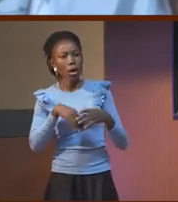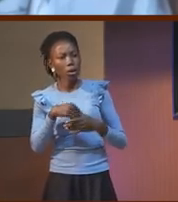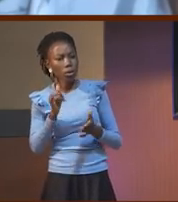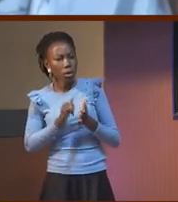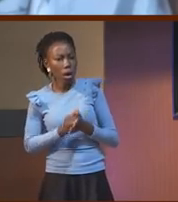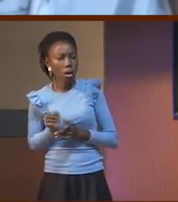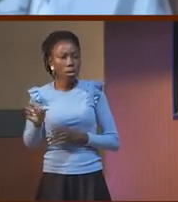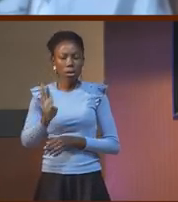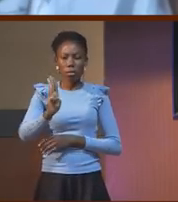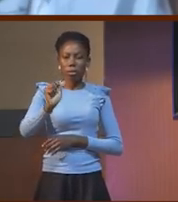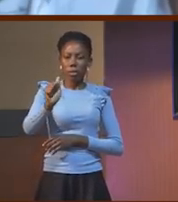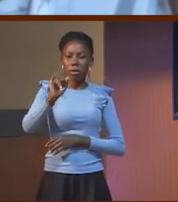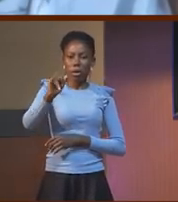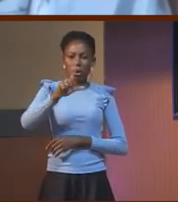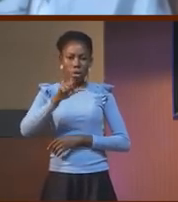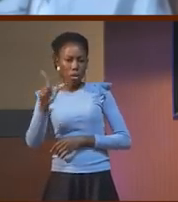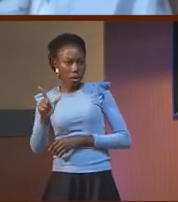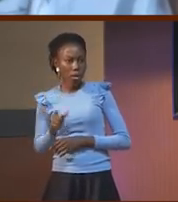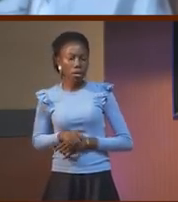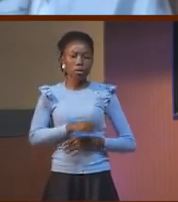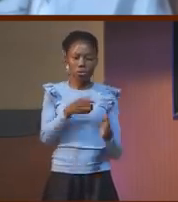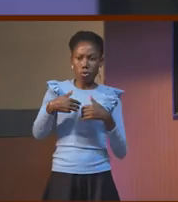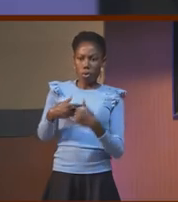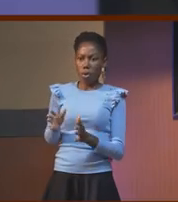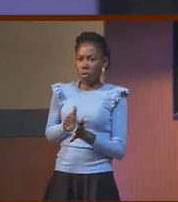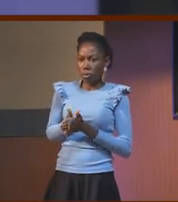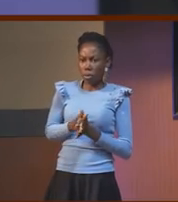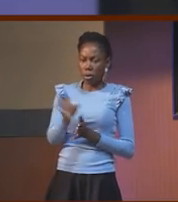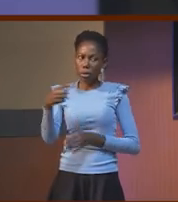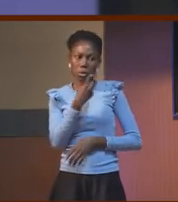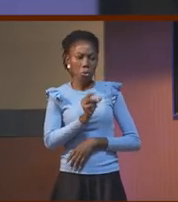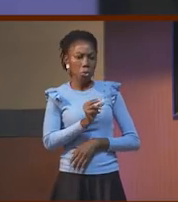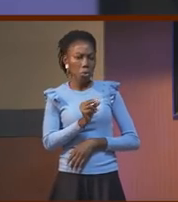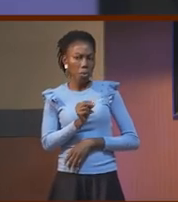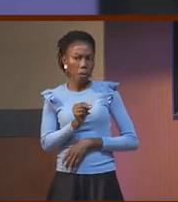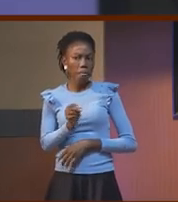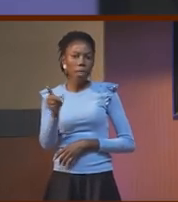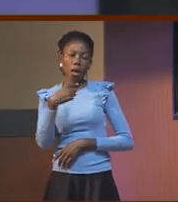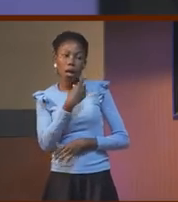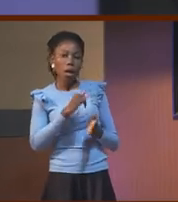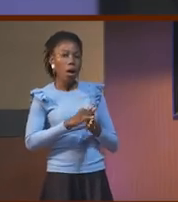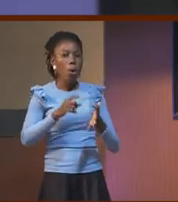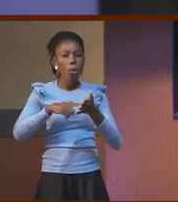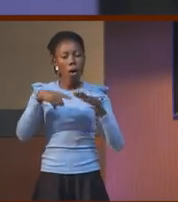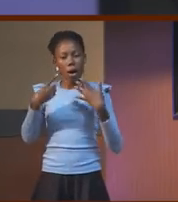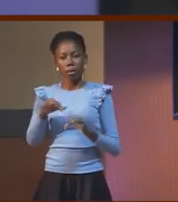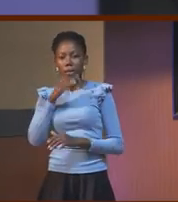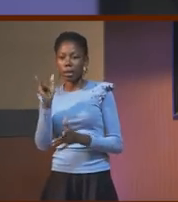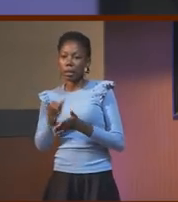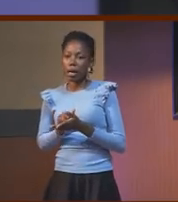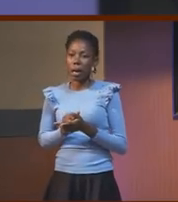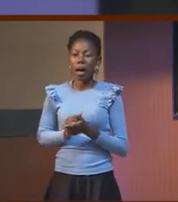was on bail, you lost interest. Is that what happened? No. Okay, so what happened? And what happened was